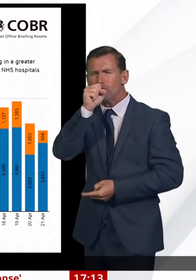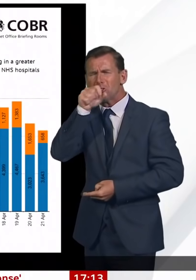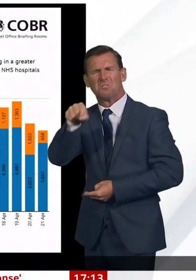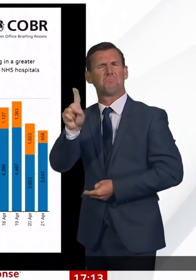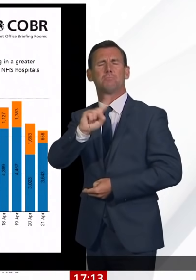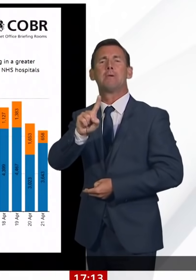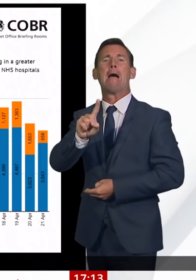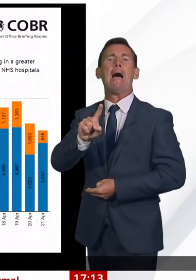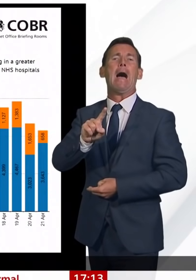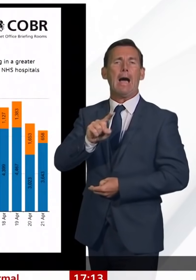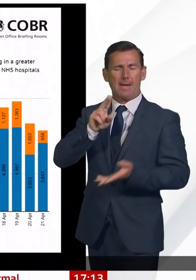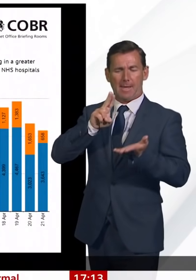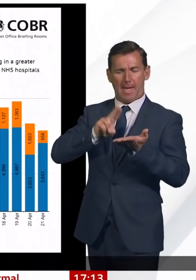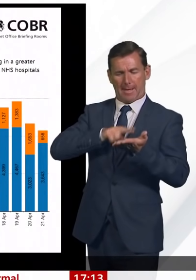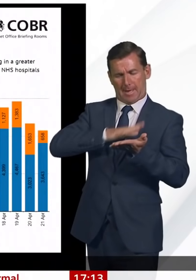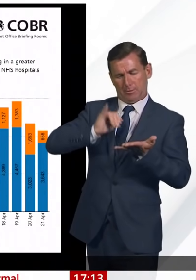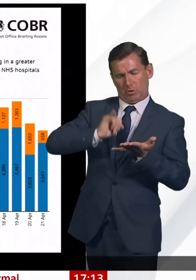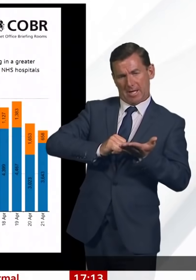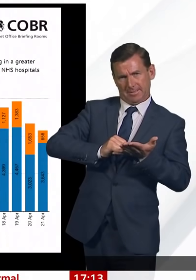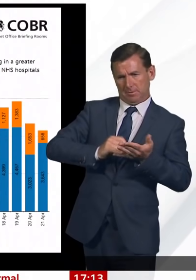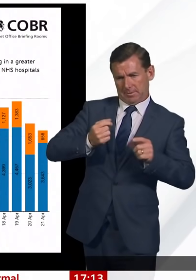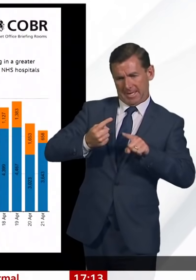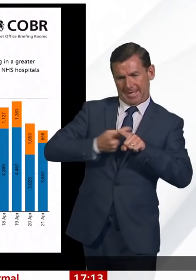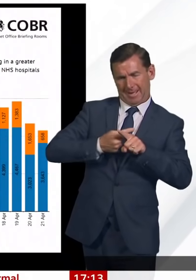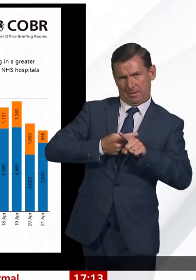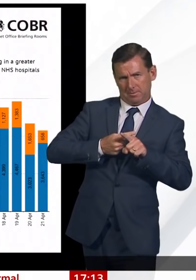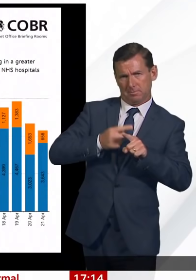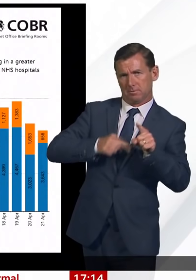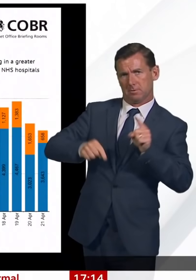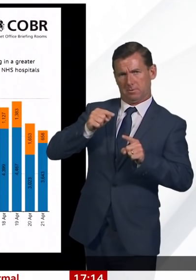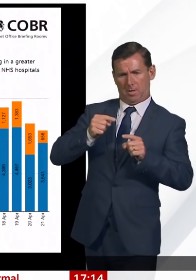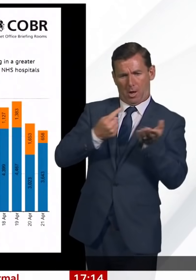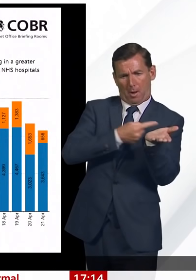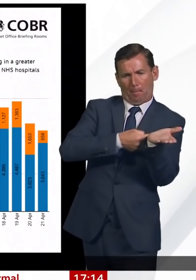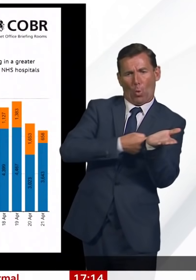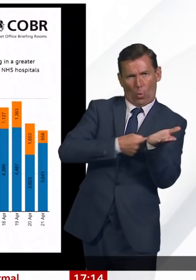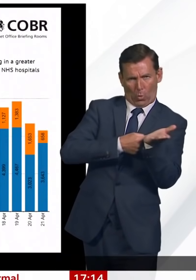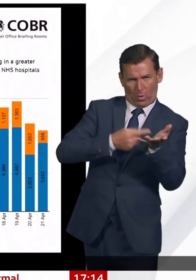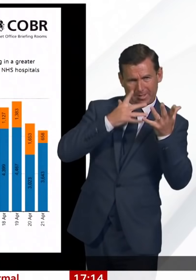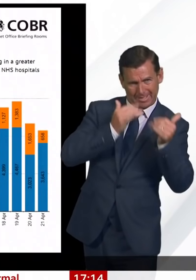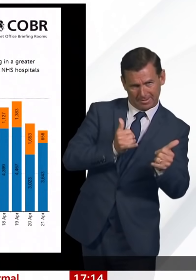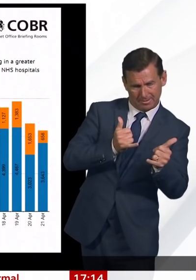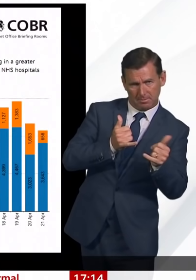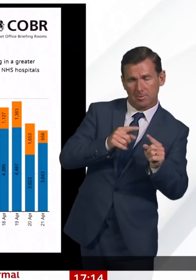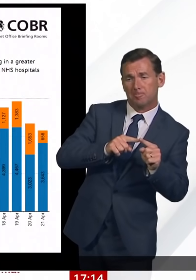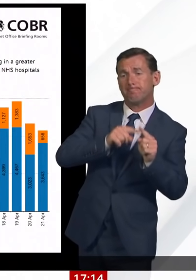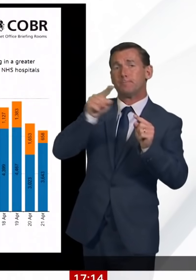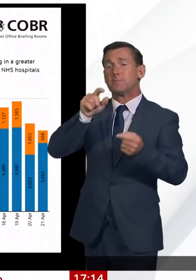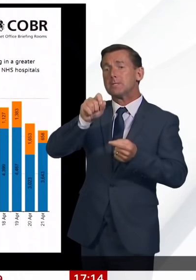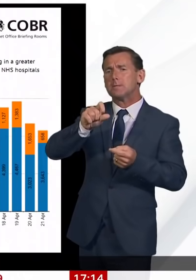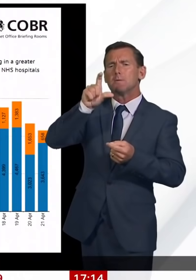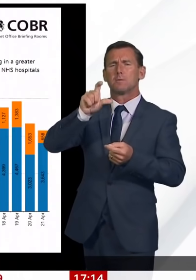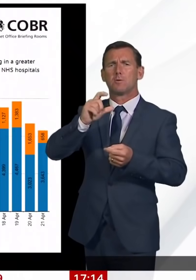the NHS and Public Health England capacity and testing in blue, and the coming on stream